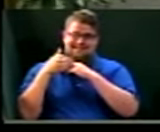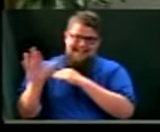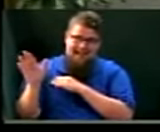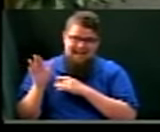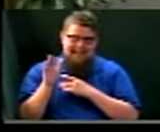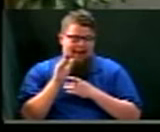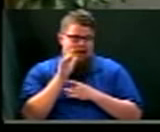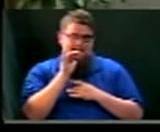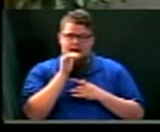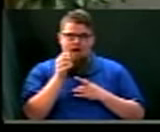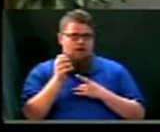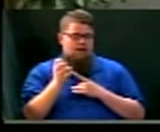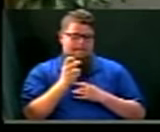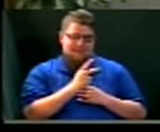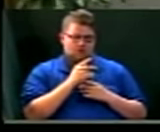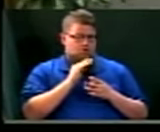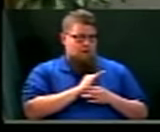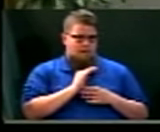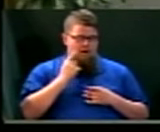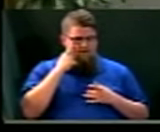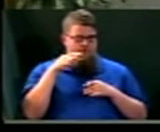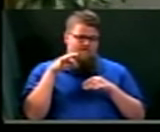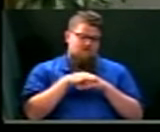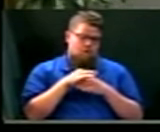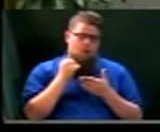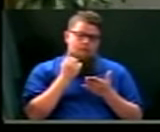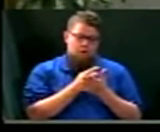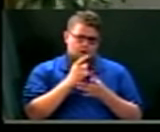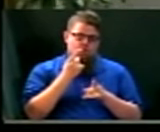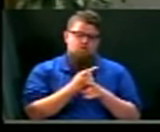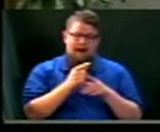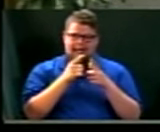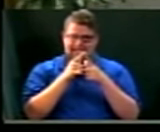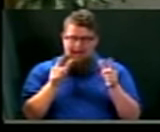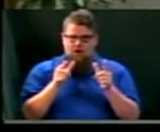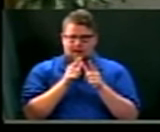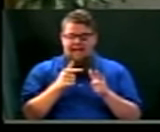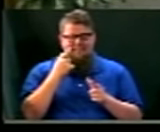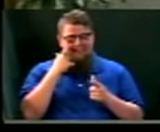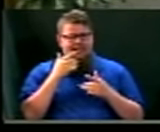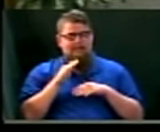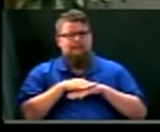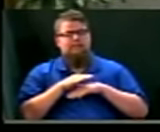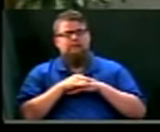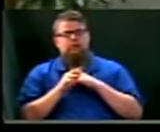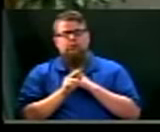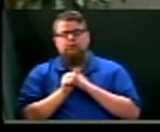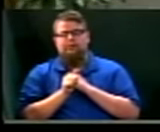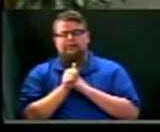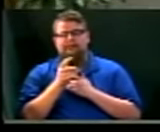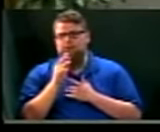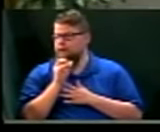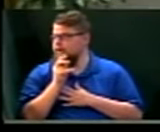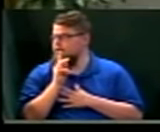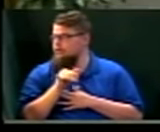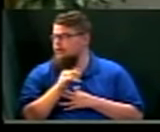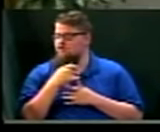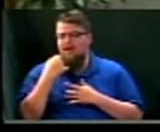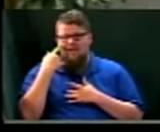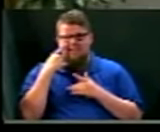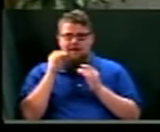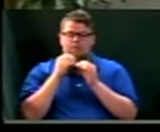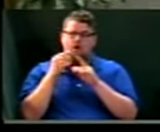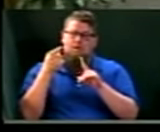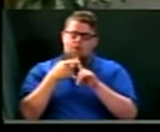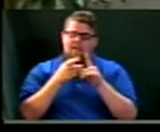without it coming back to the board for a vote. I think that's risky water okay. to get into. Well, so that was more of a point of